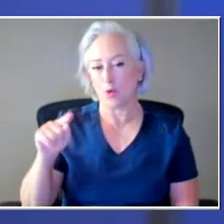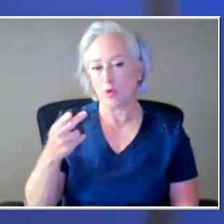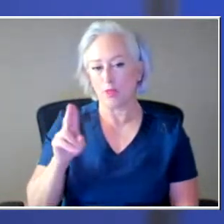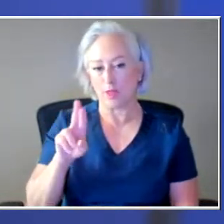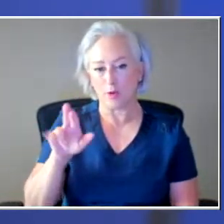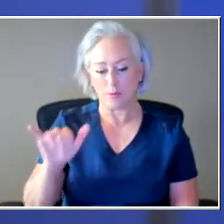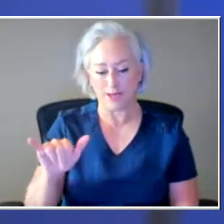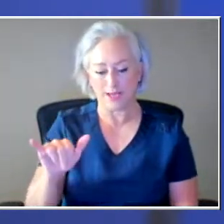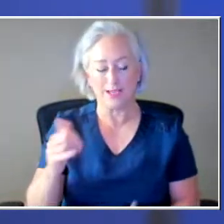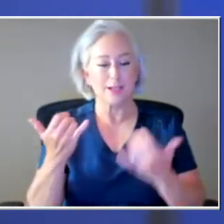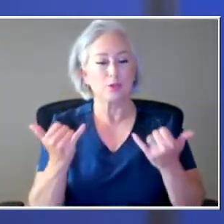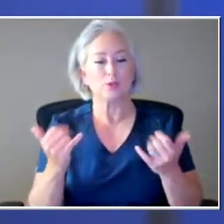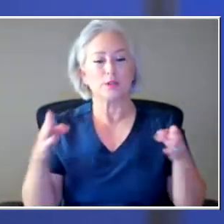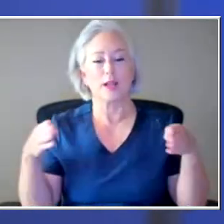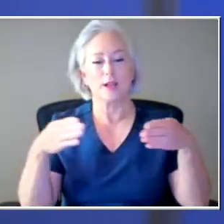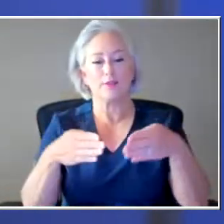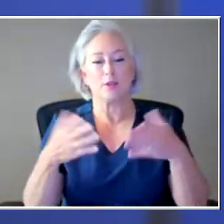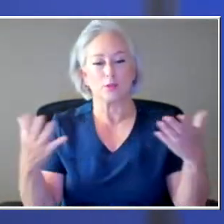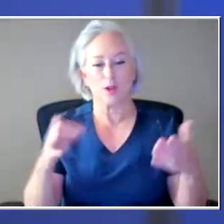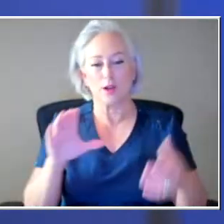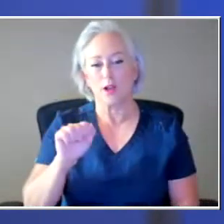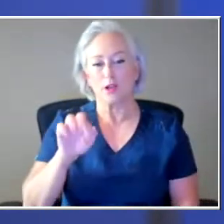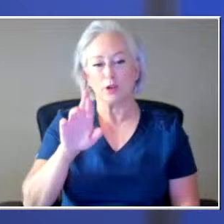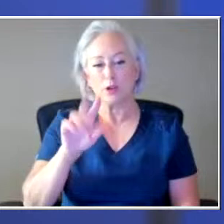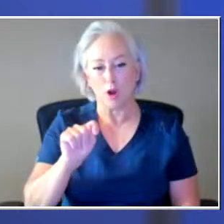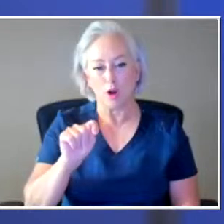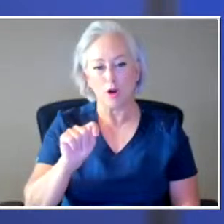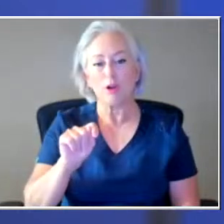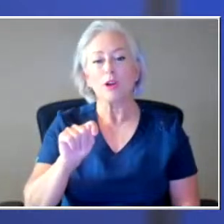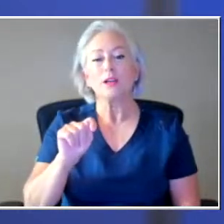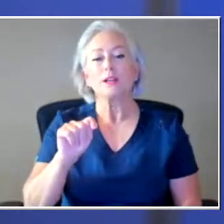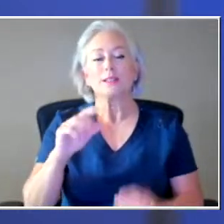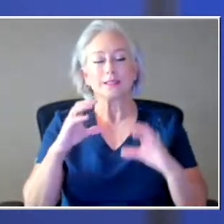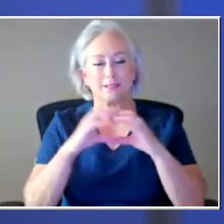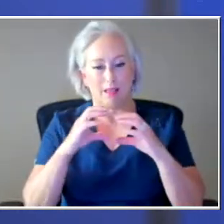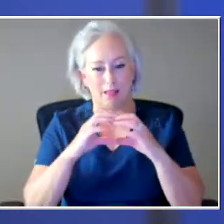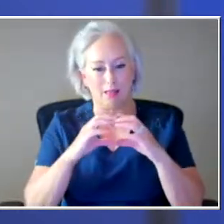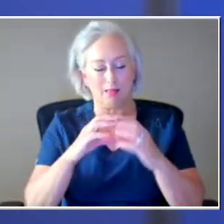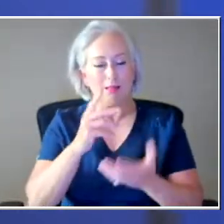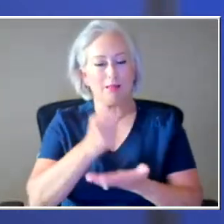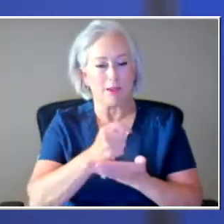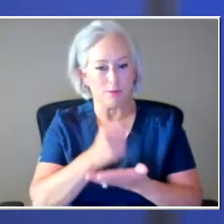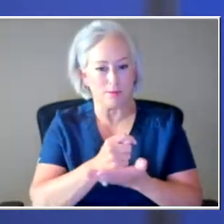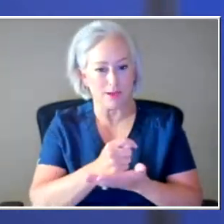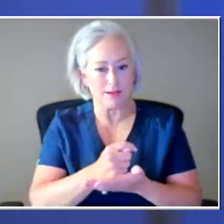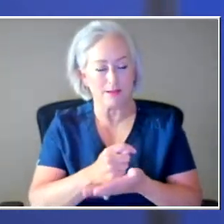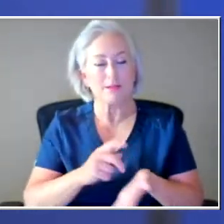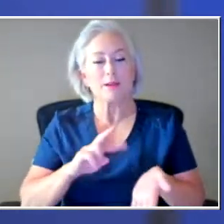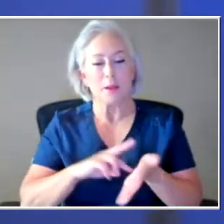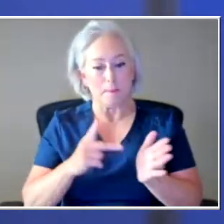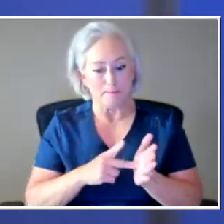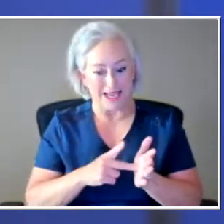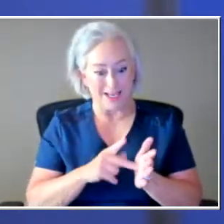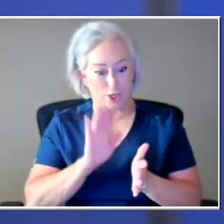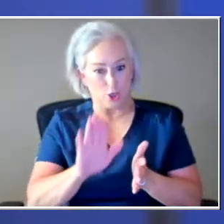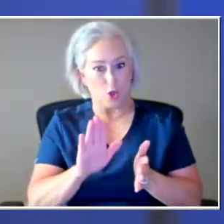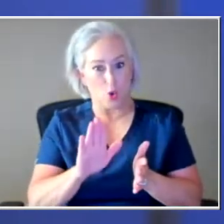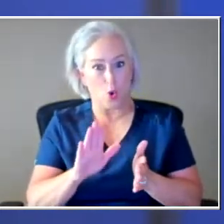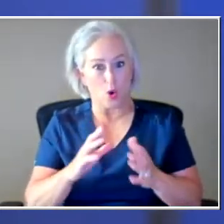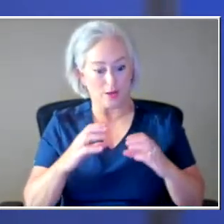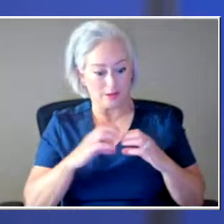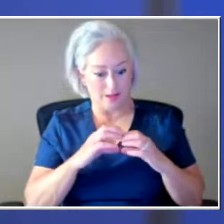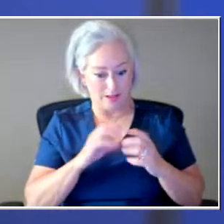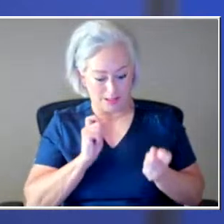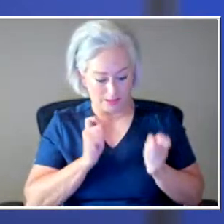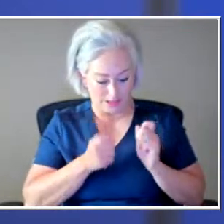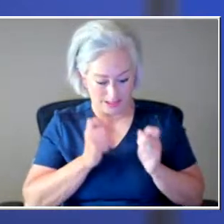T-cell therapy. It tweaks your body's own immune cells to help them kill cancer cells. Up until recently, it was really